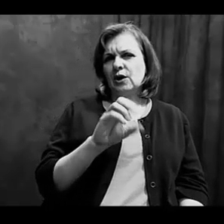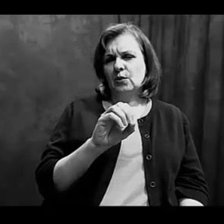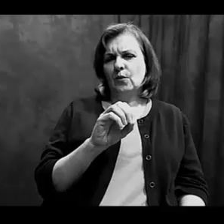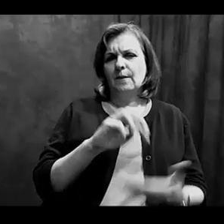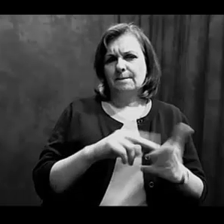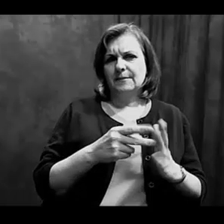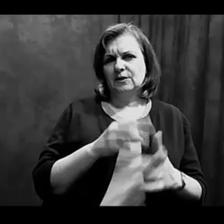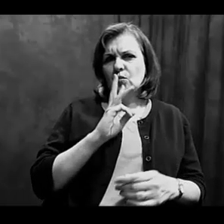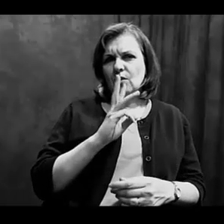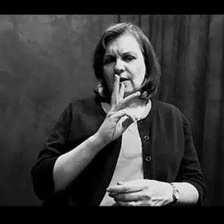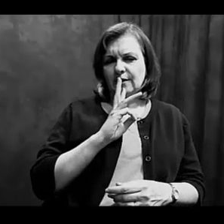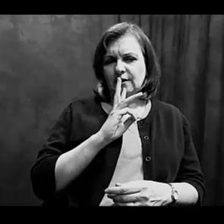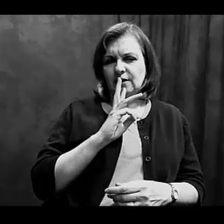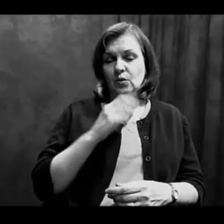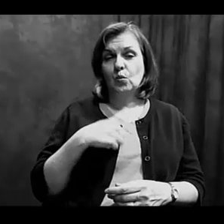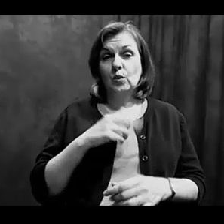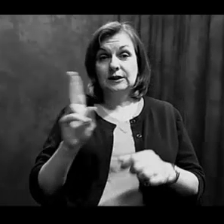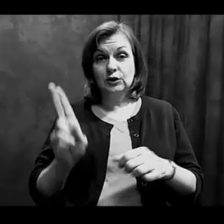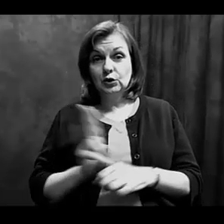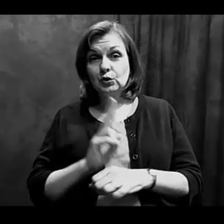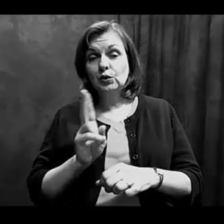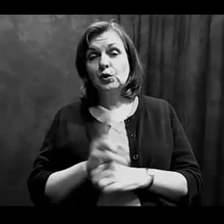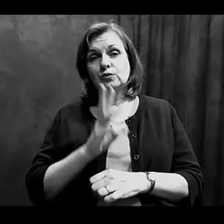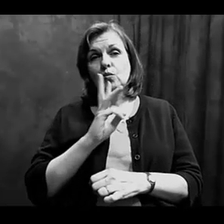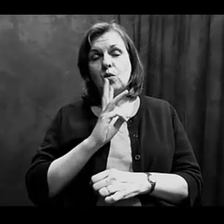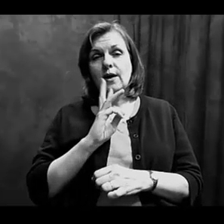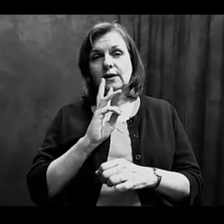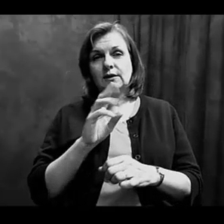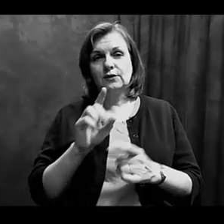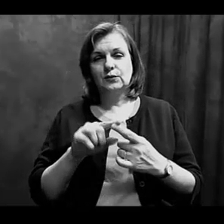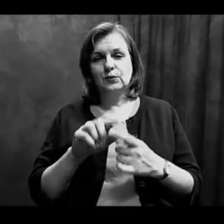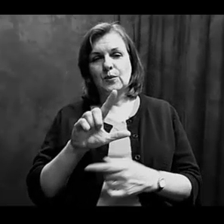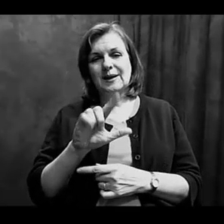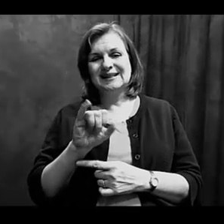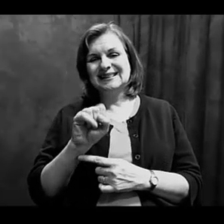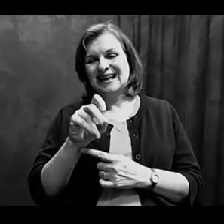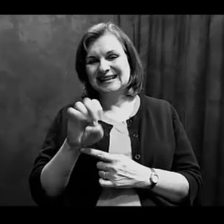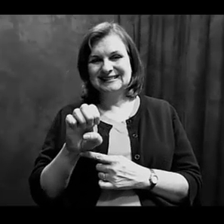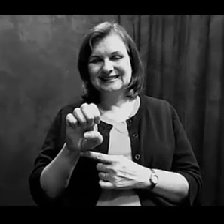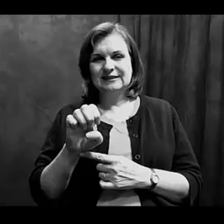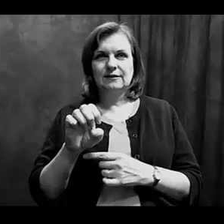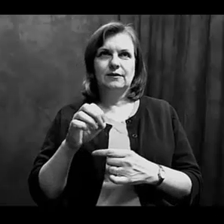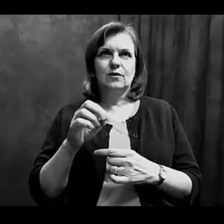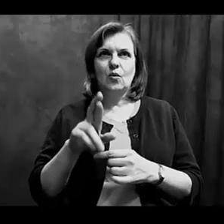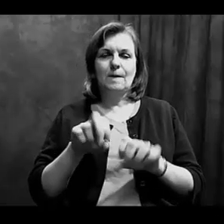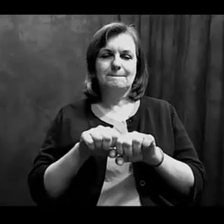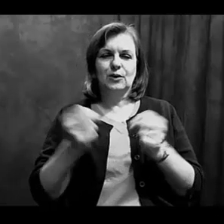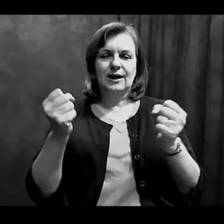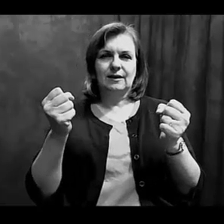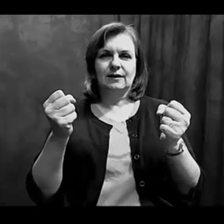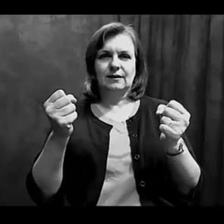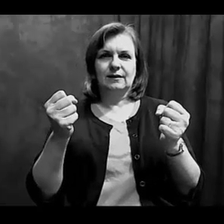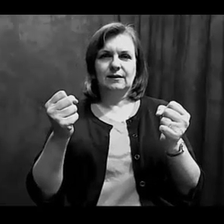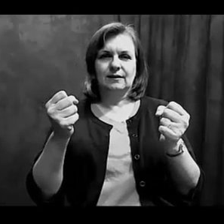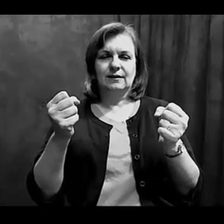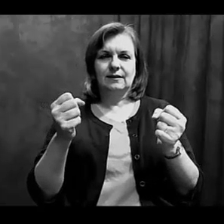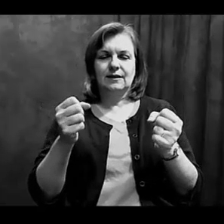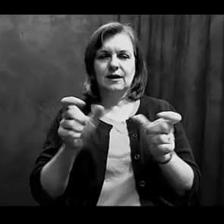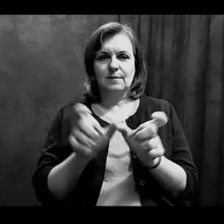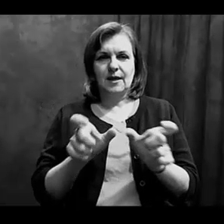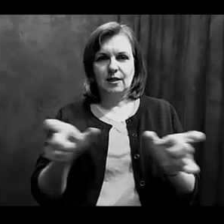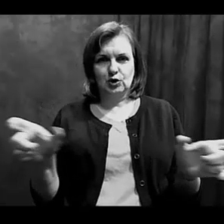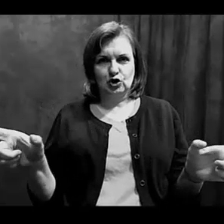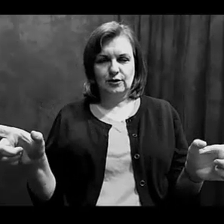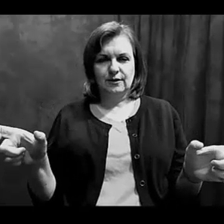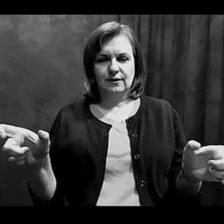Water. So we're actually going to use water to lyse or